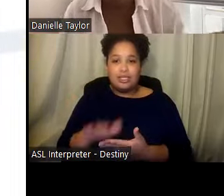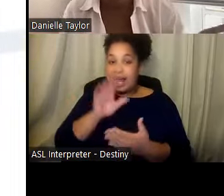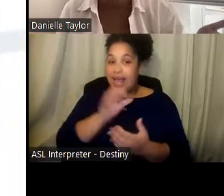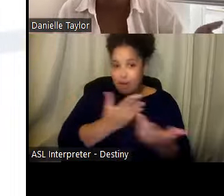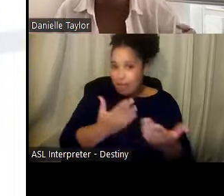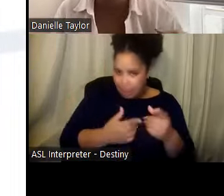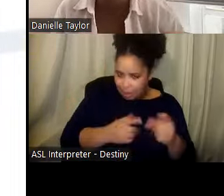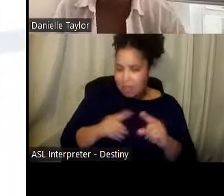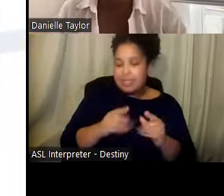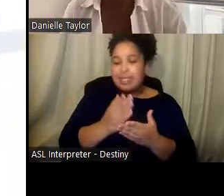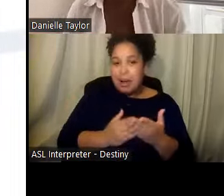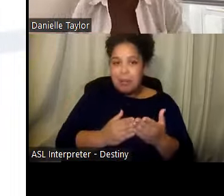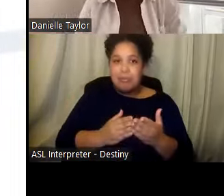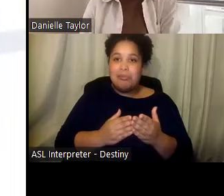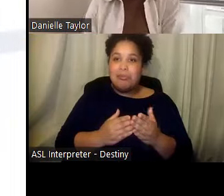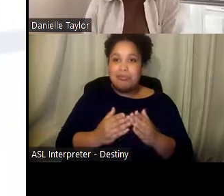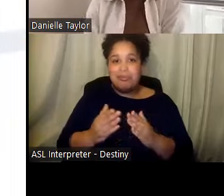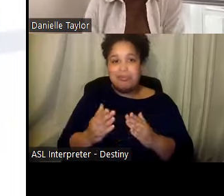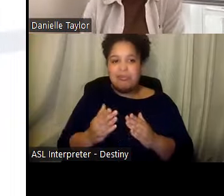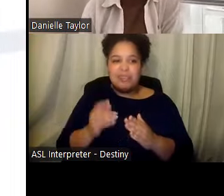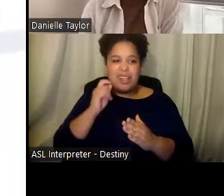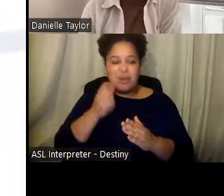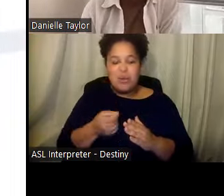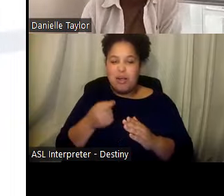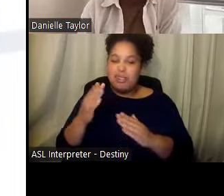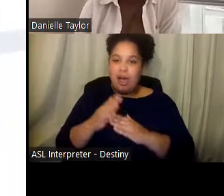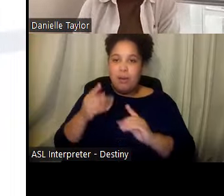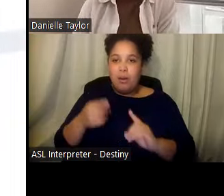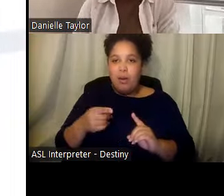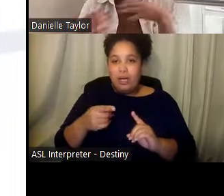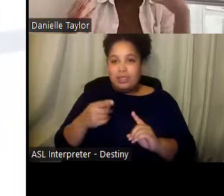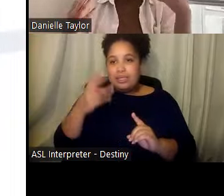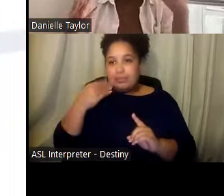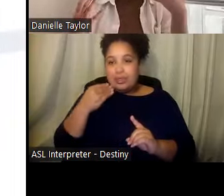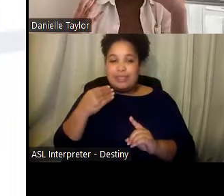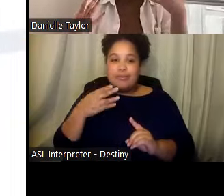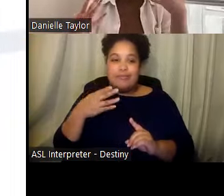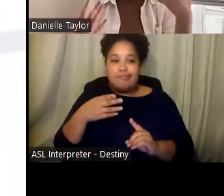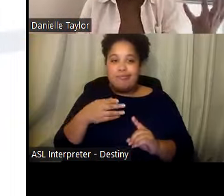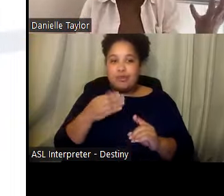this is just some of the highlights that we thought would be important to share with you all. But we've